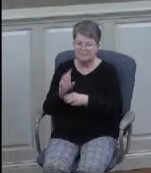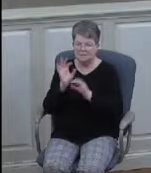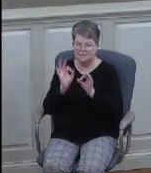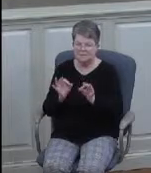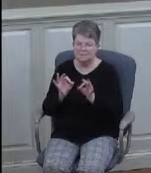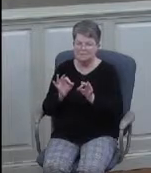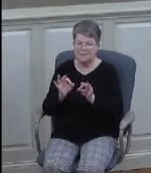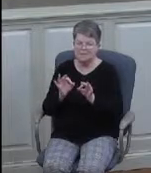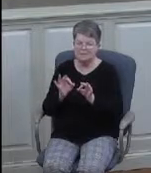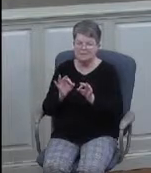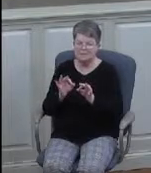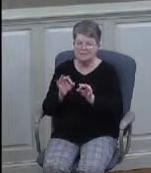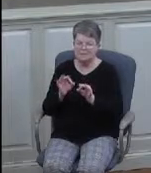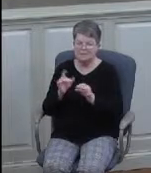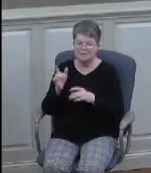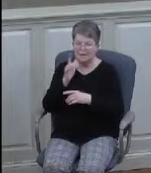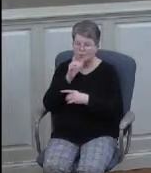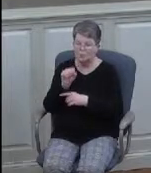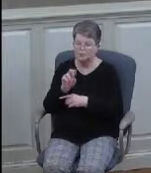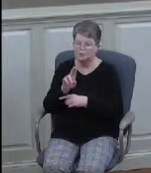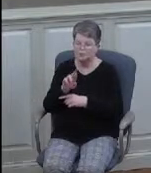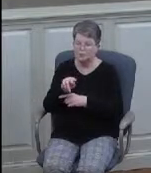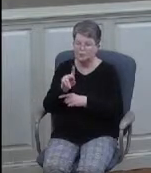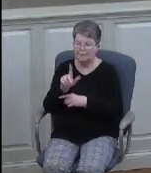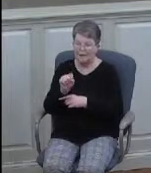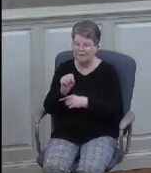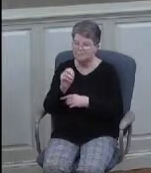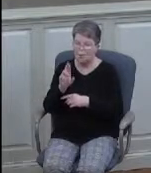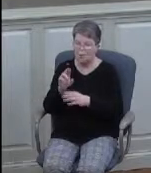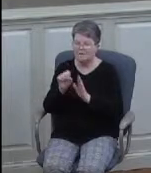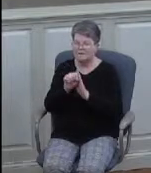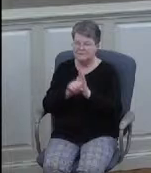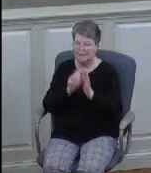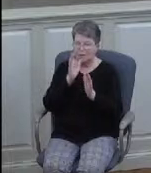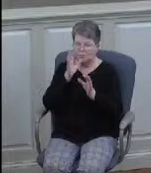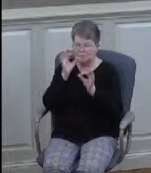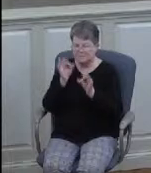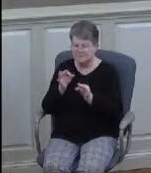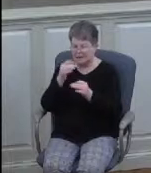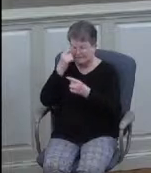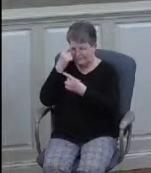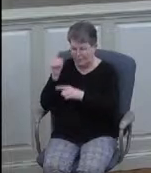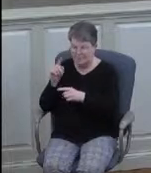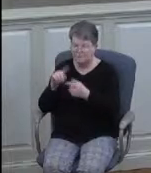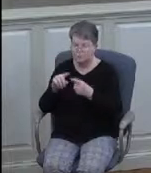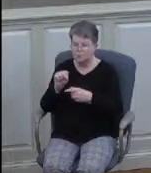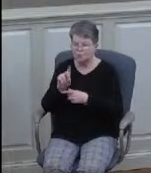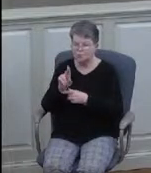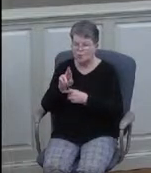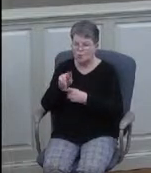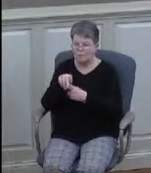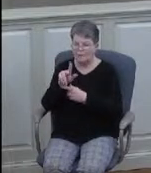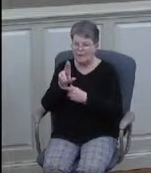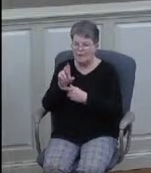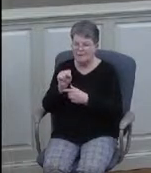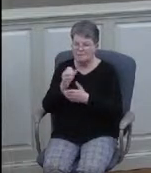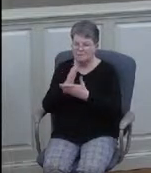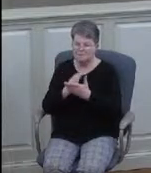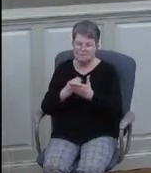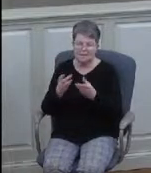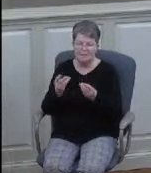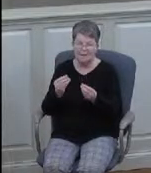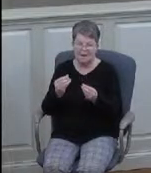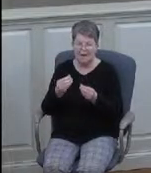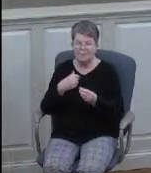decides they will surplus, or the state decides for them that they'll surplus some land or whatever. And we just want to make sure that it's done